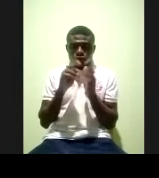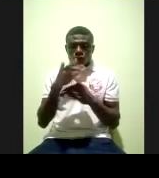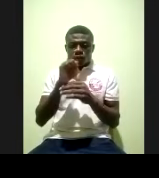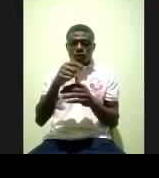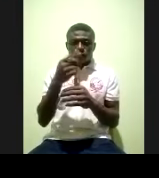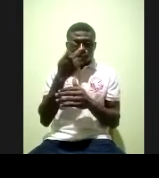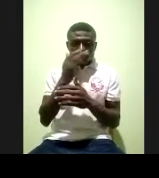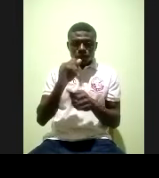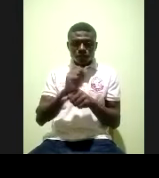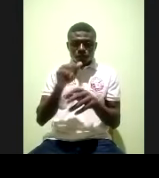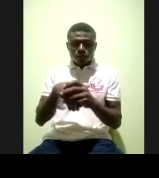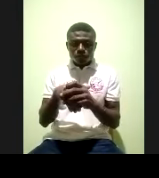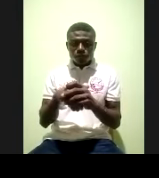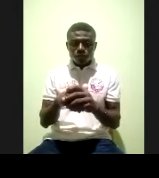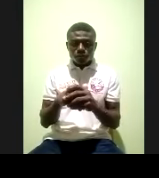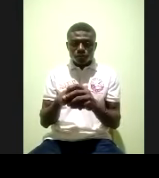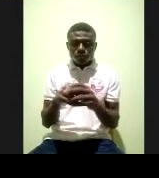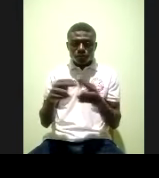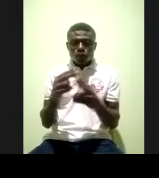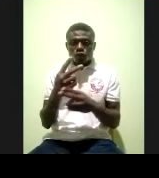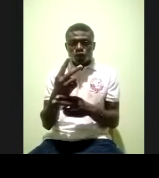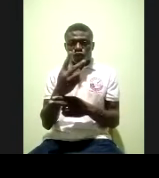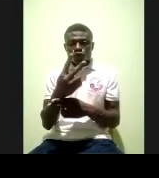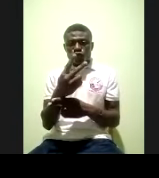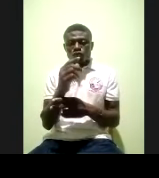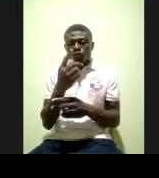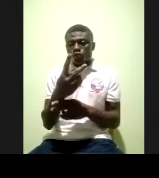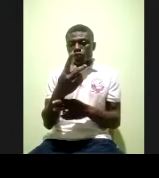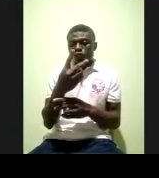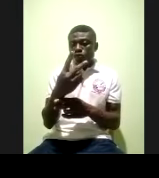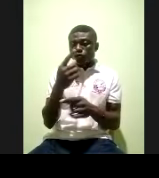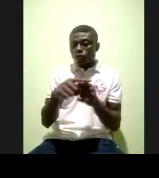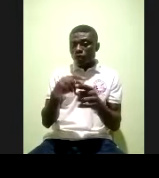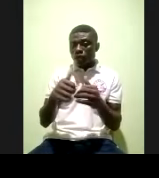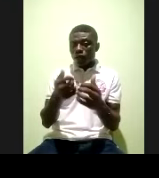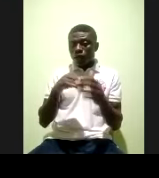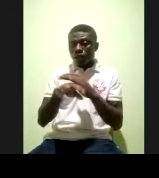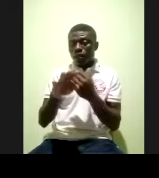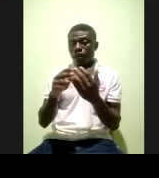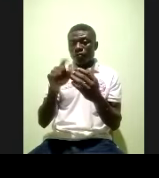sentence. Using at least 2 adjectives, describe the view out your bedroom window.